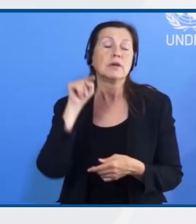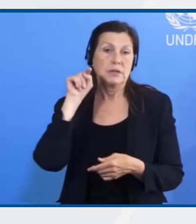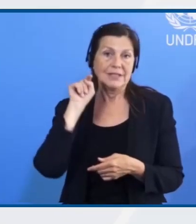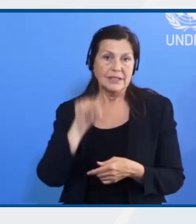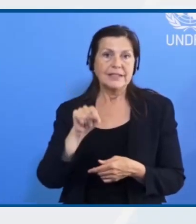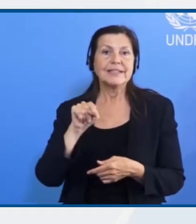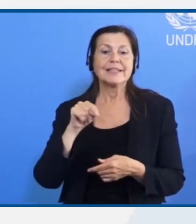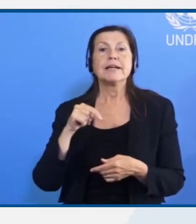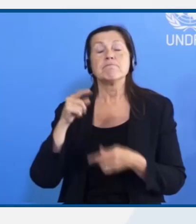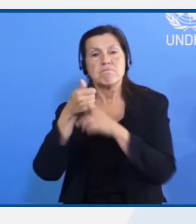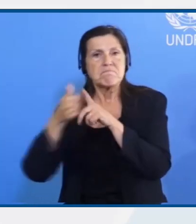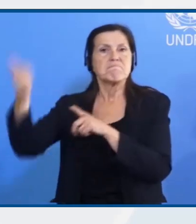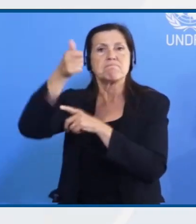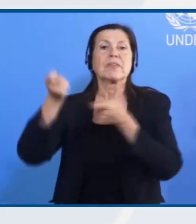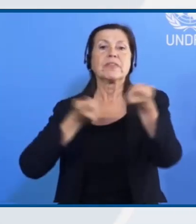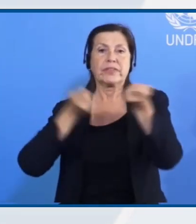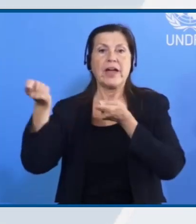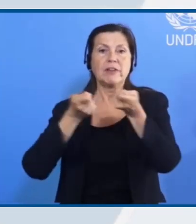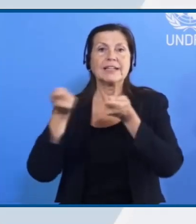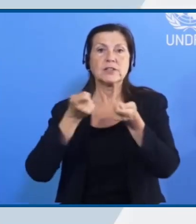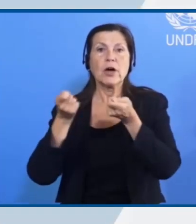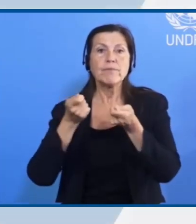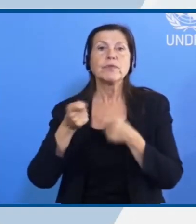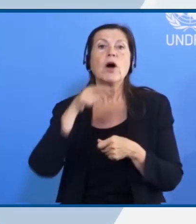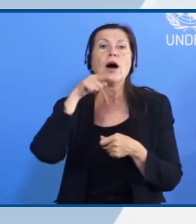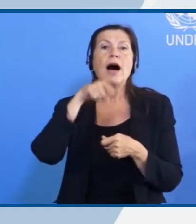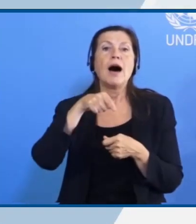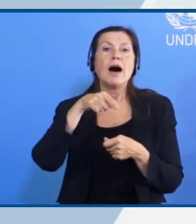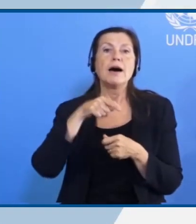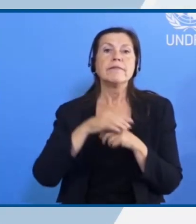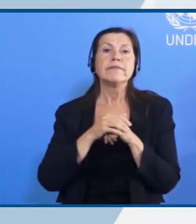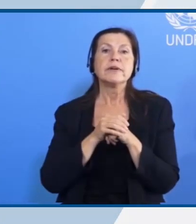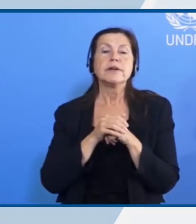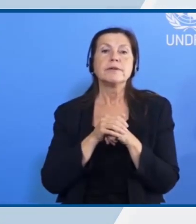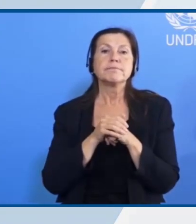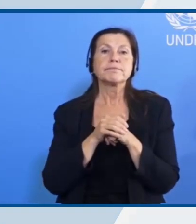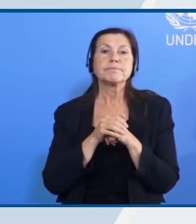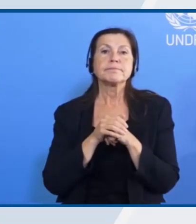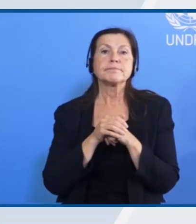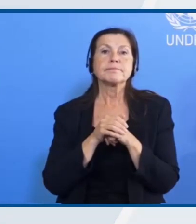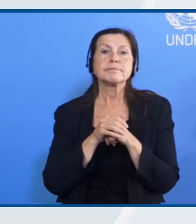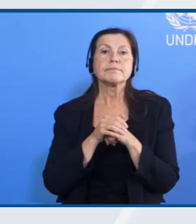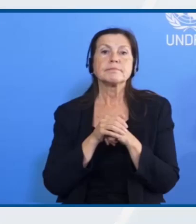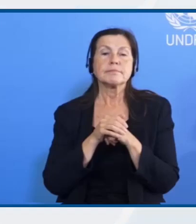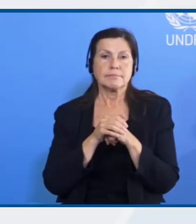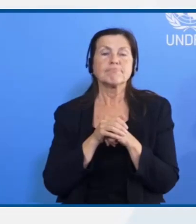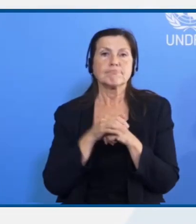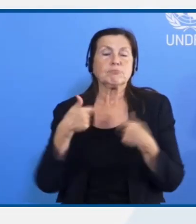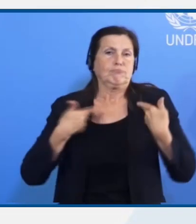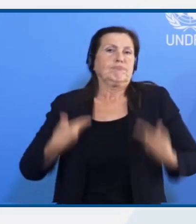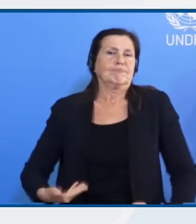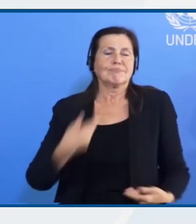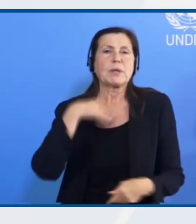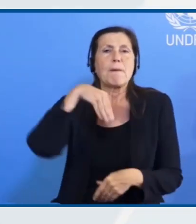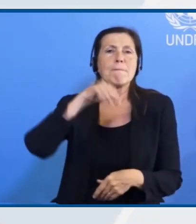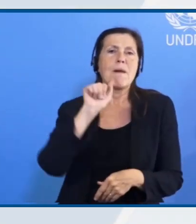Attolico, who is the executive director for territorial planning, digital transformation, and resilience in the province of Potenza. To my left,